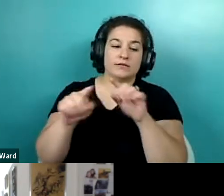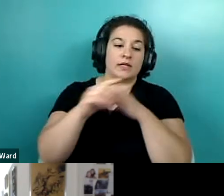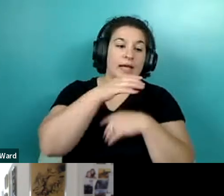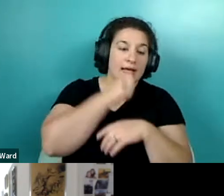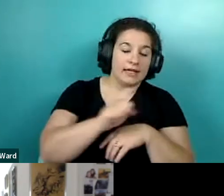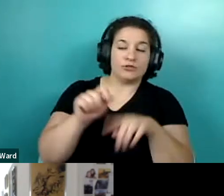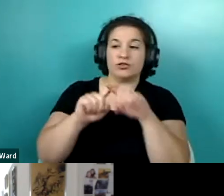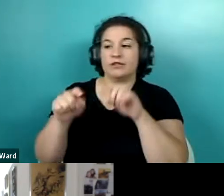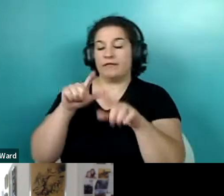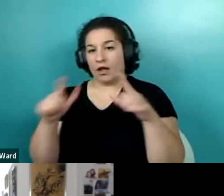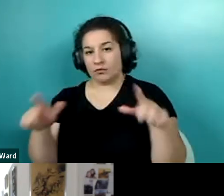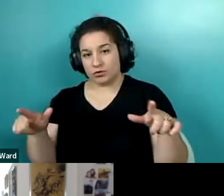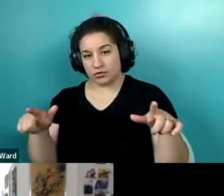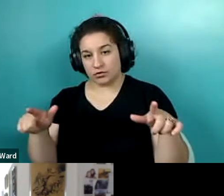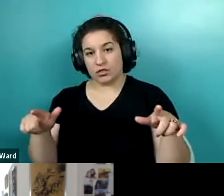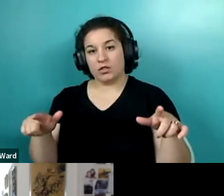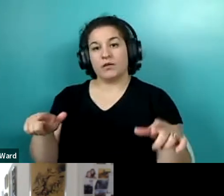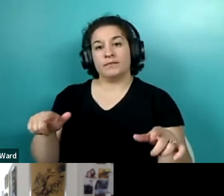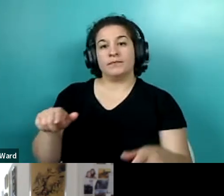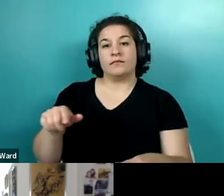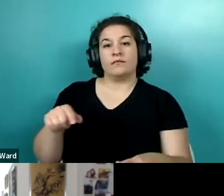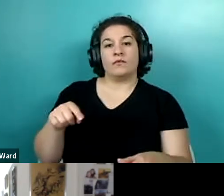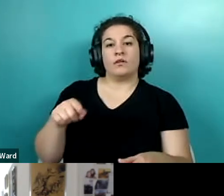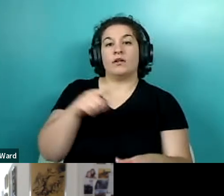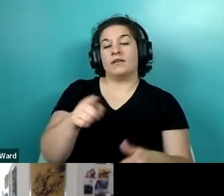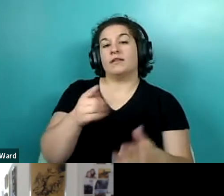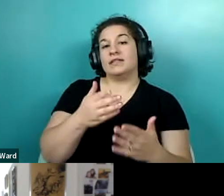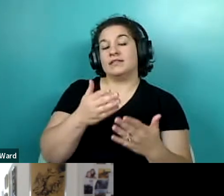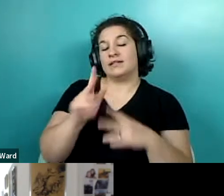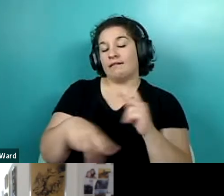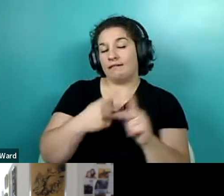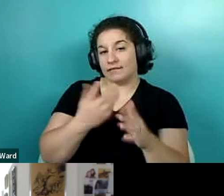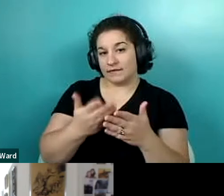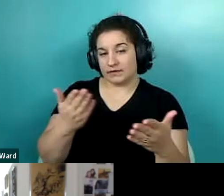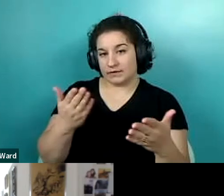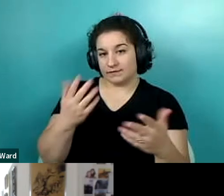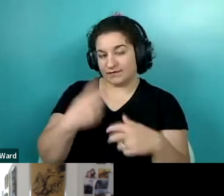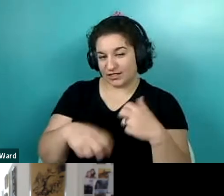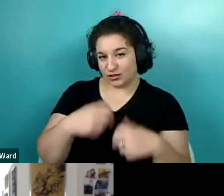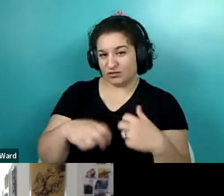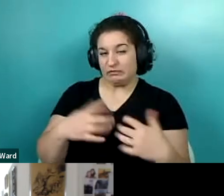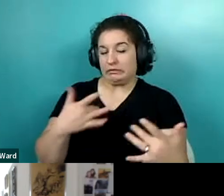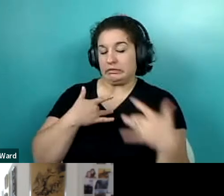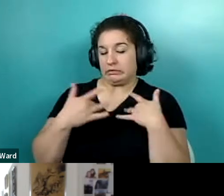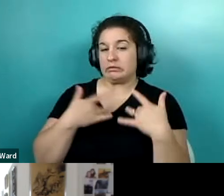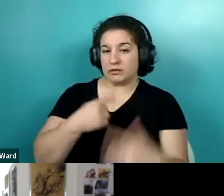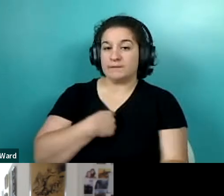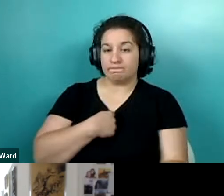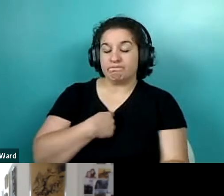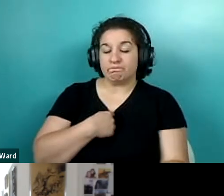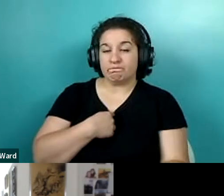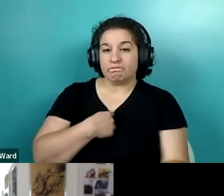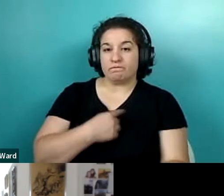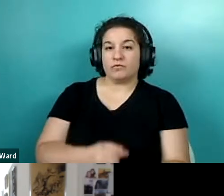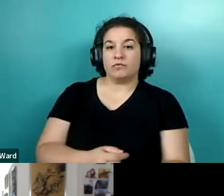And so these types of issues are of deep concern to me. I